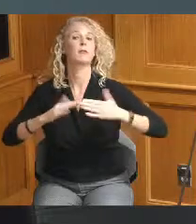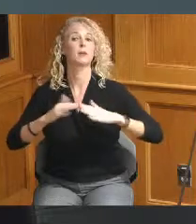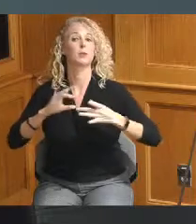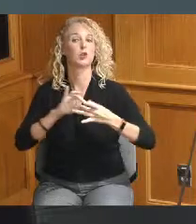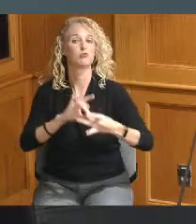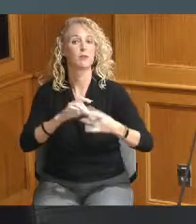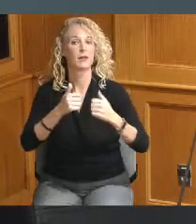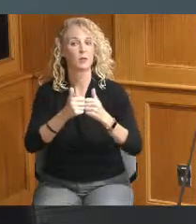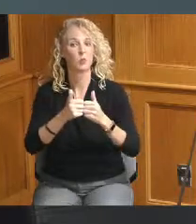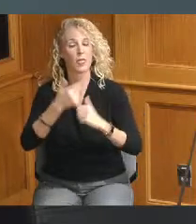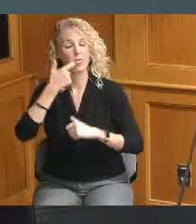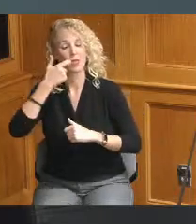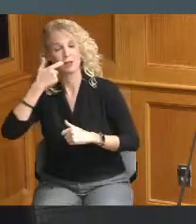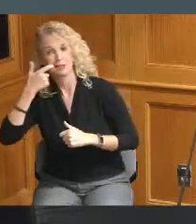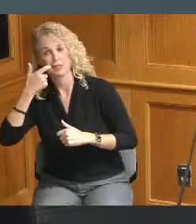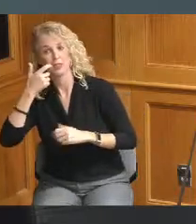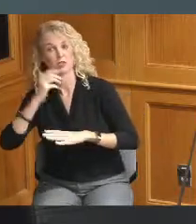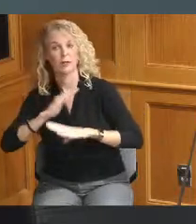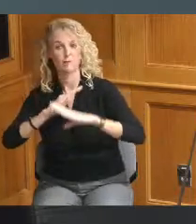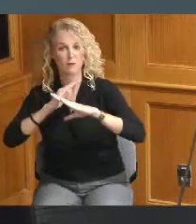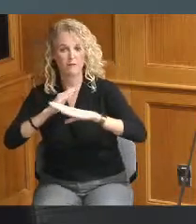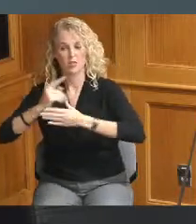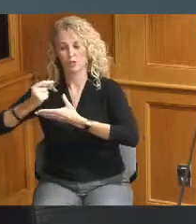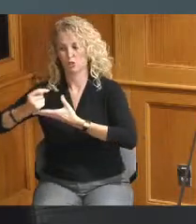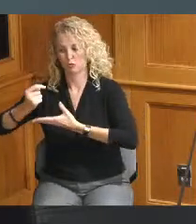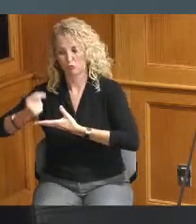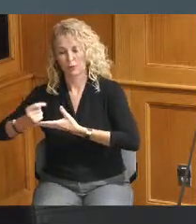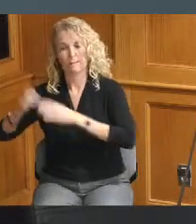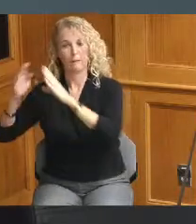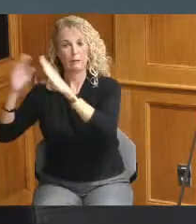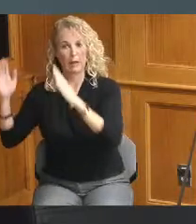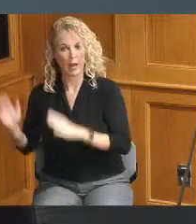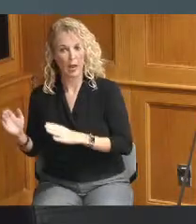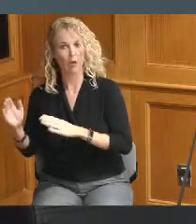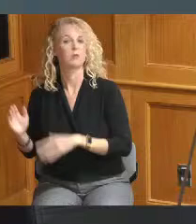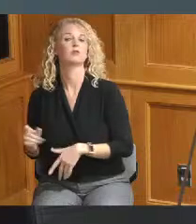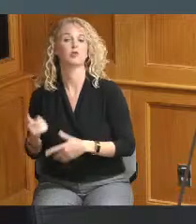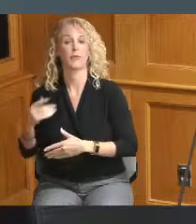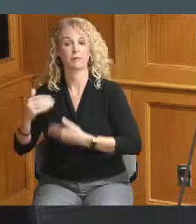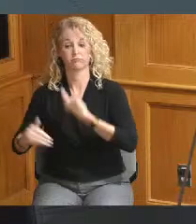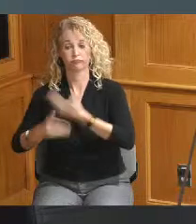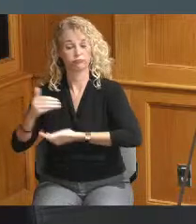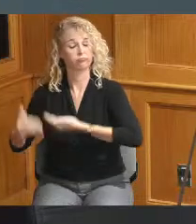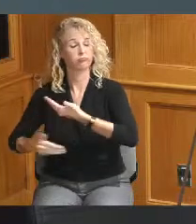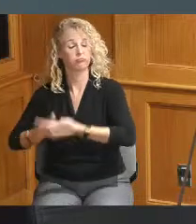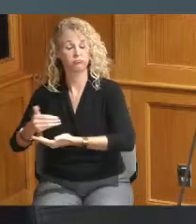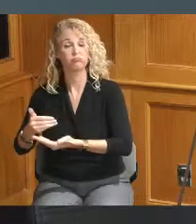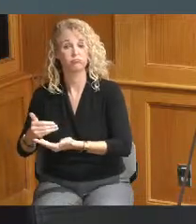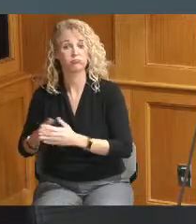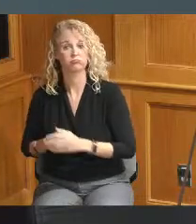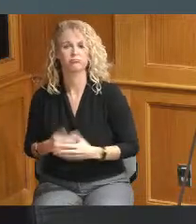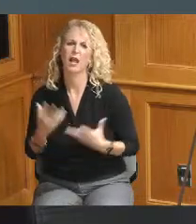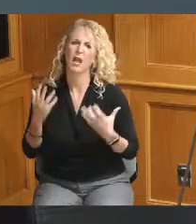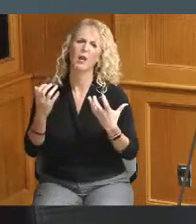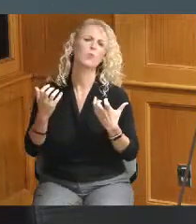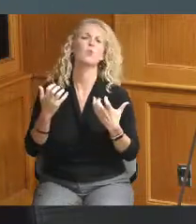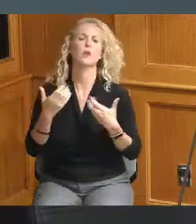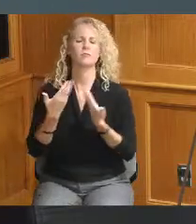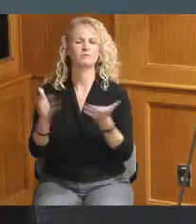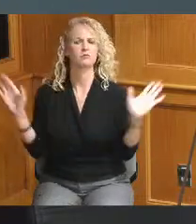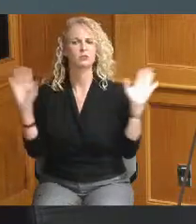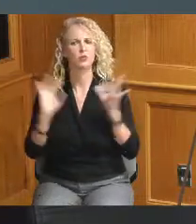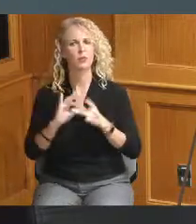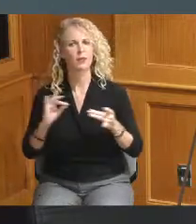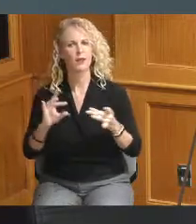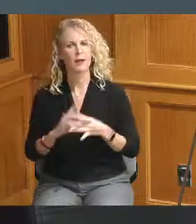relates to addiction prevention, treatment, and housing. So they are moving right along. I just wanted to make a general